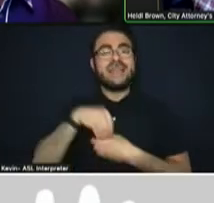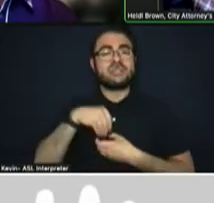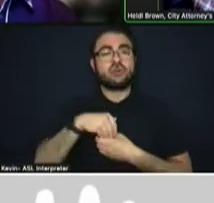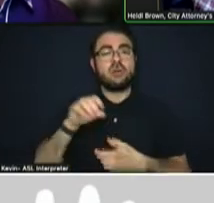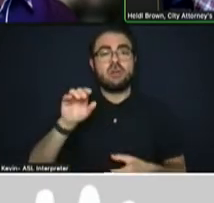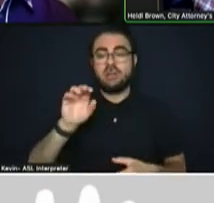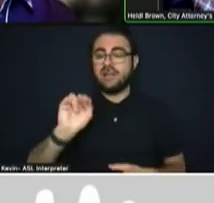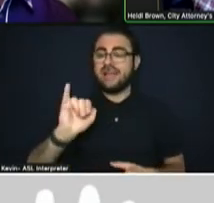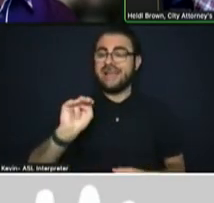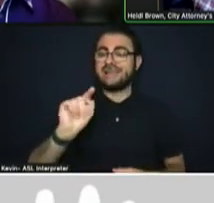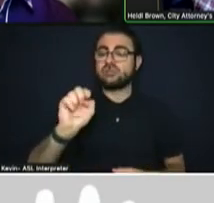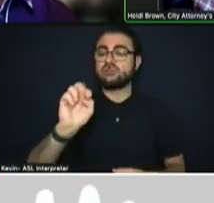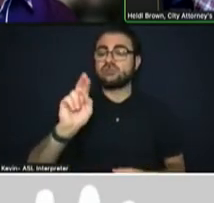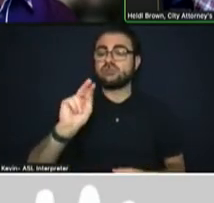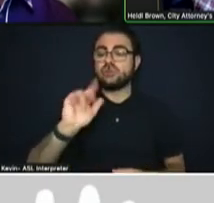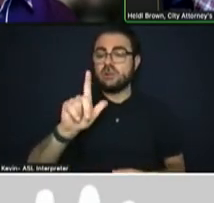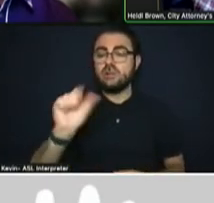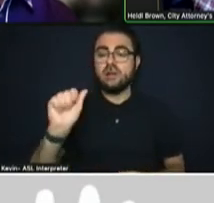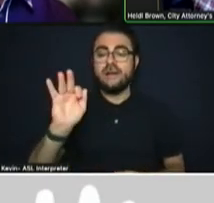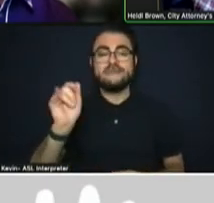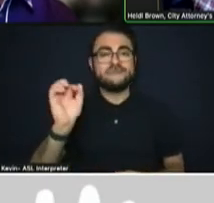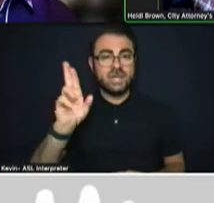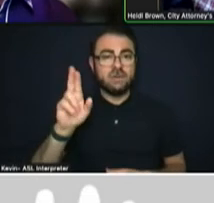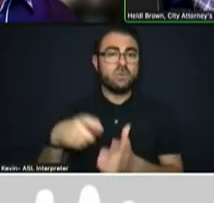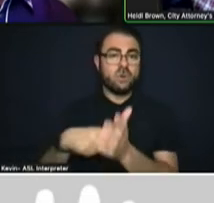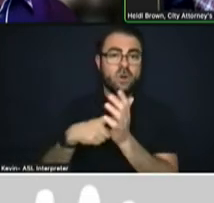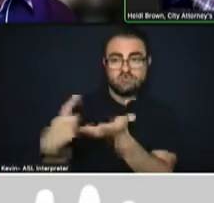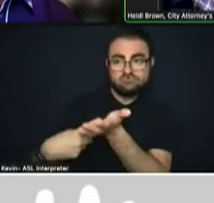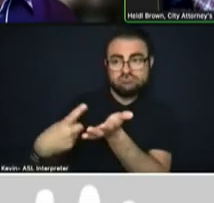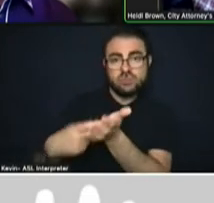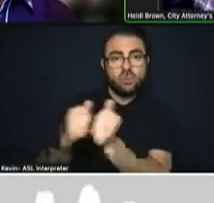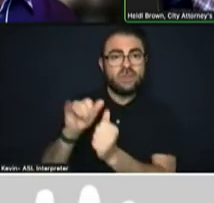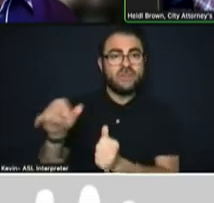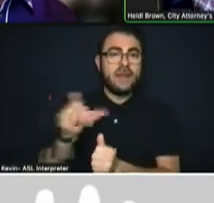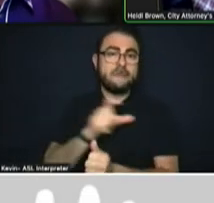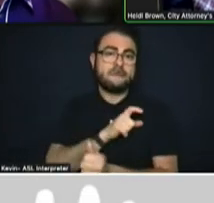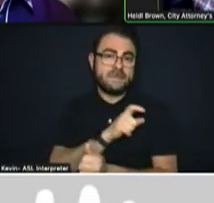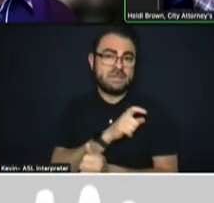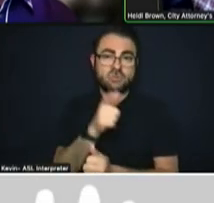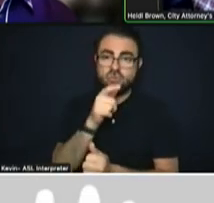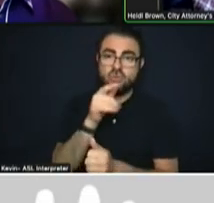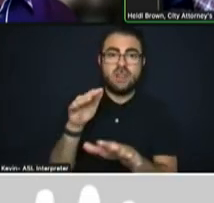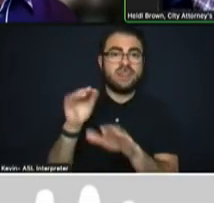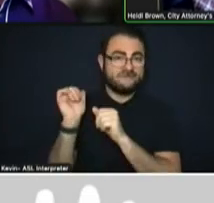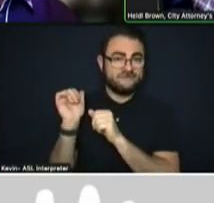something that was bargained with the union back in 2016 before I started working